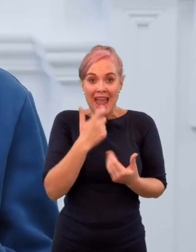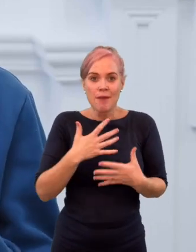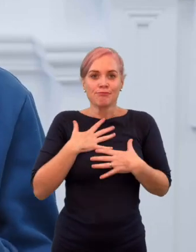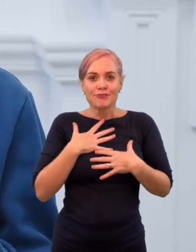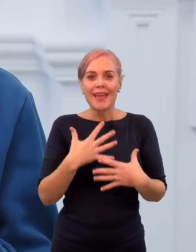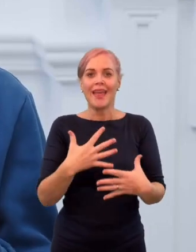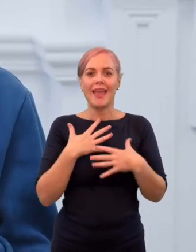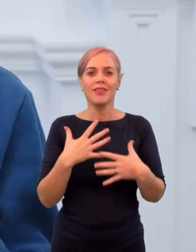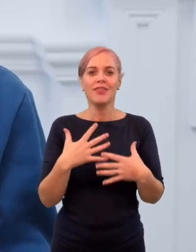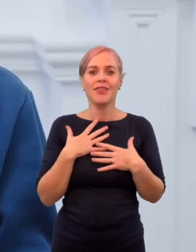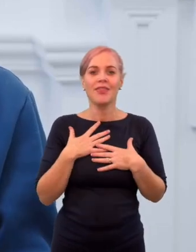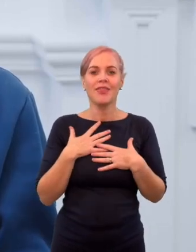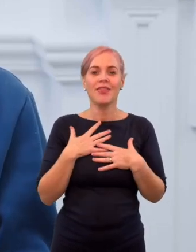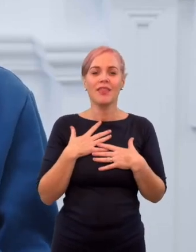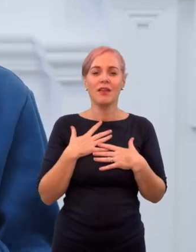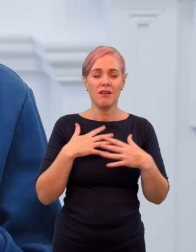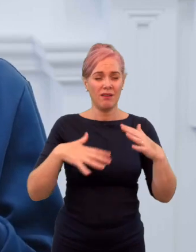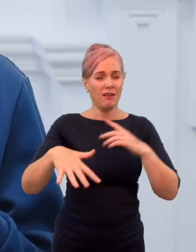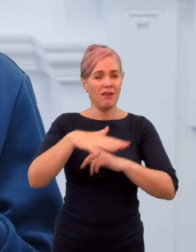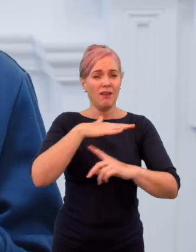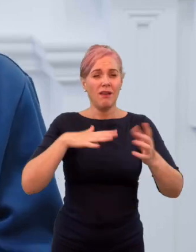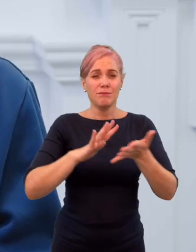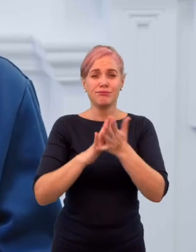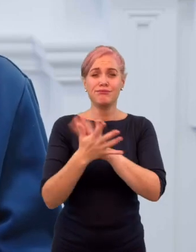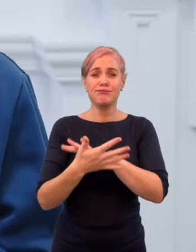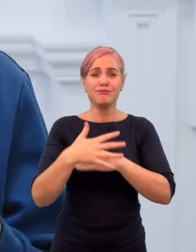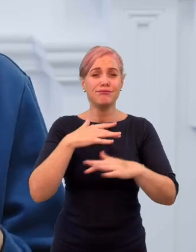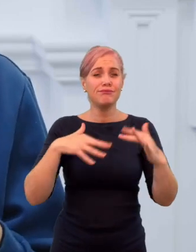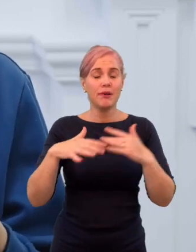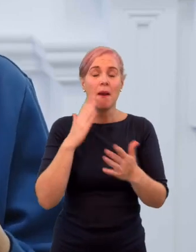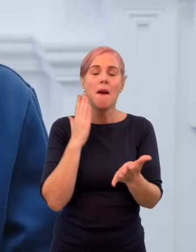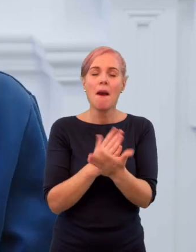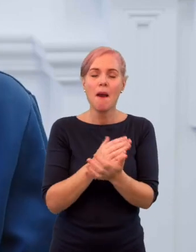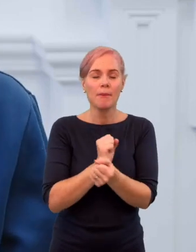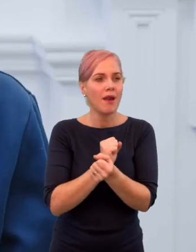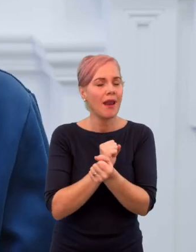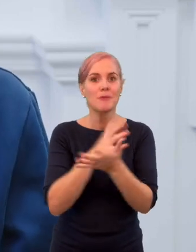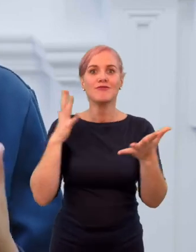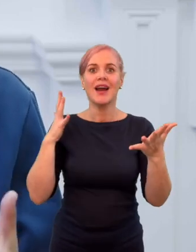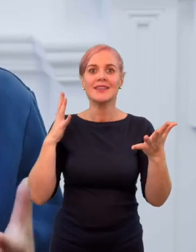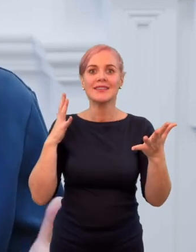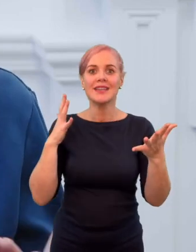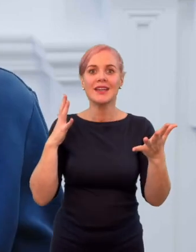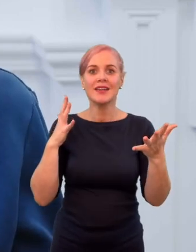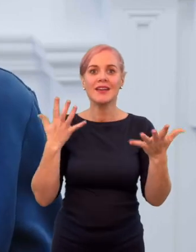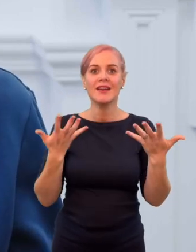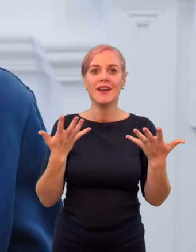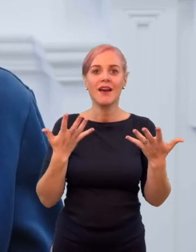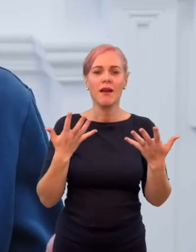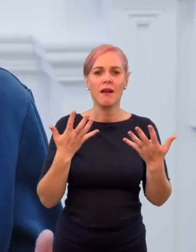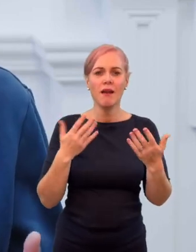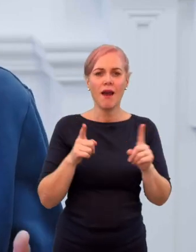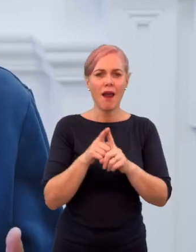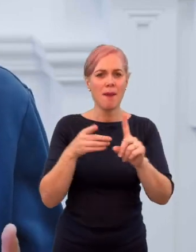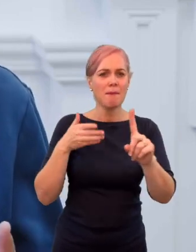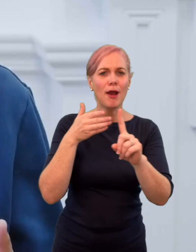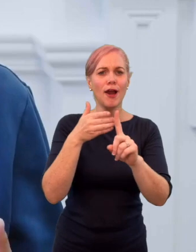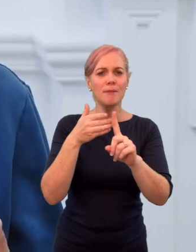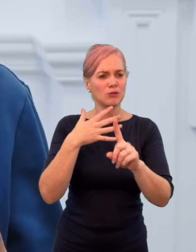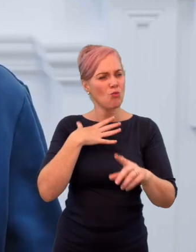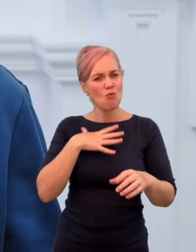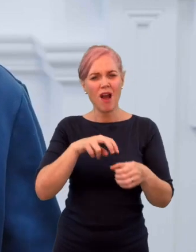And that feeling of being able to breathe in a volatile situation is such a liberating feeling for her